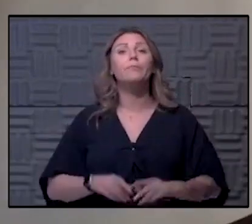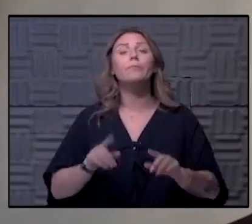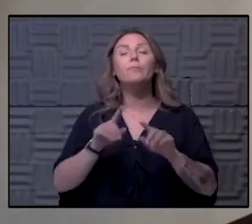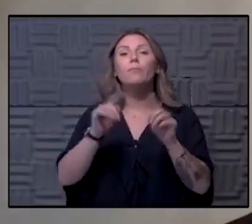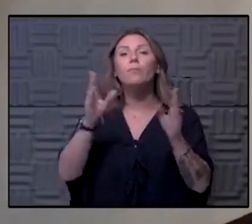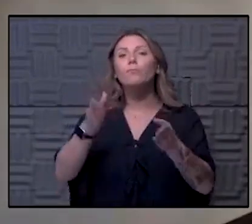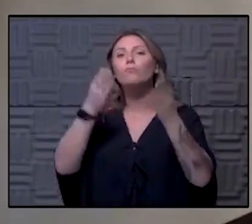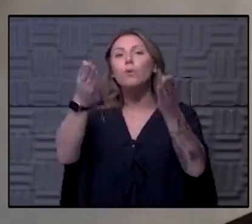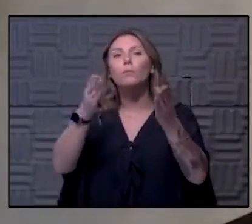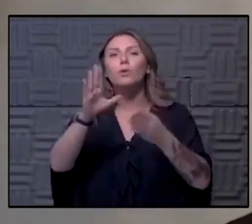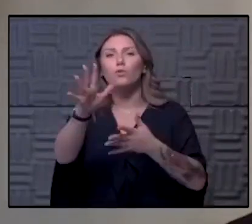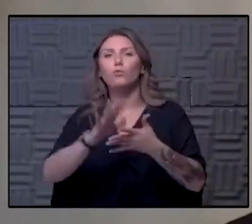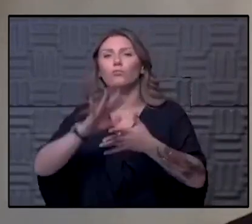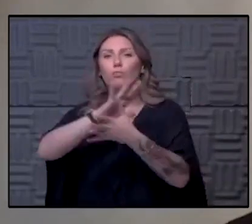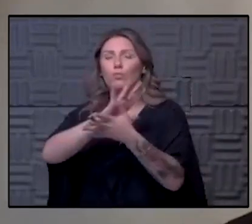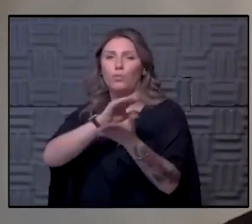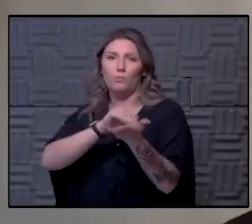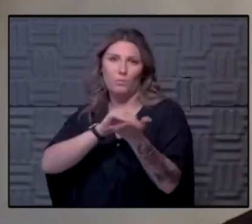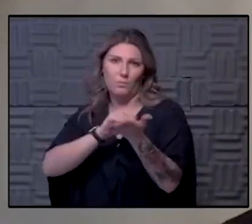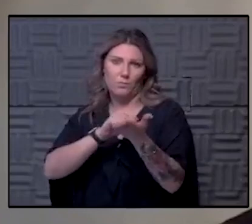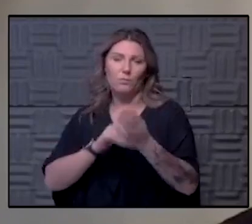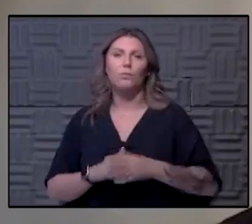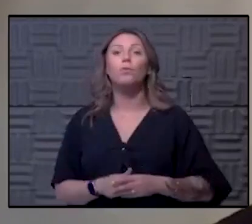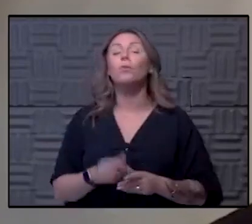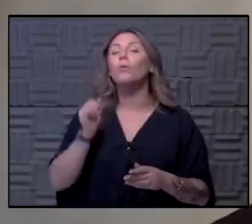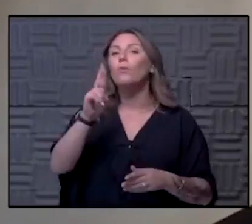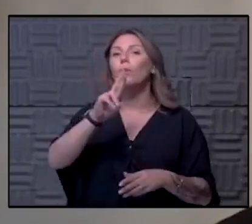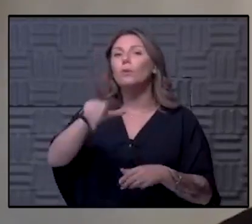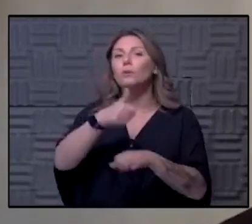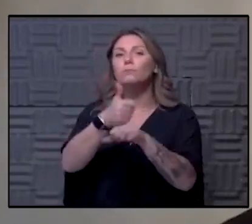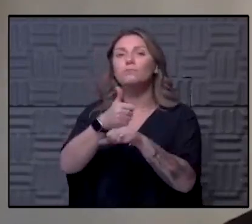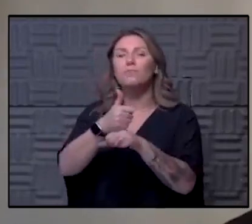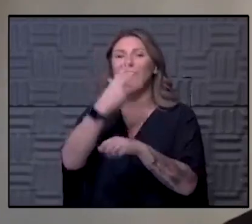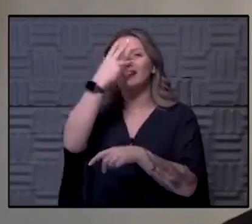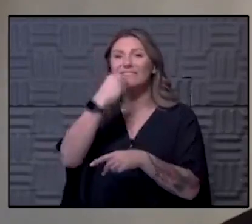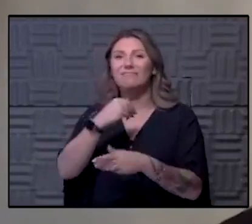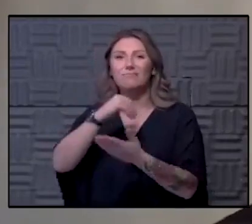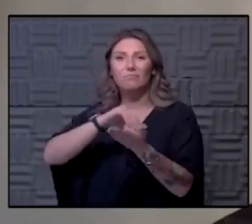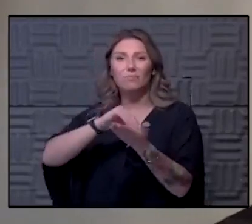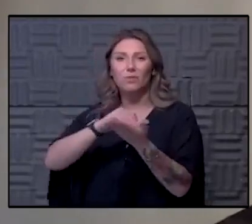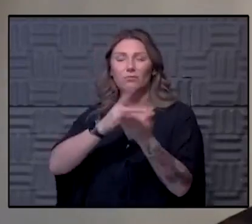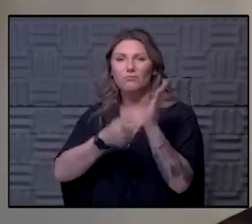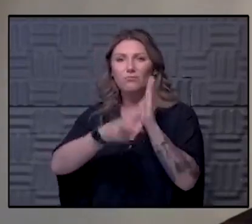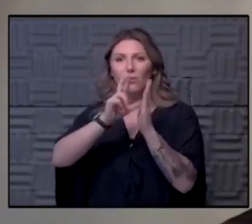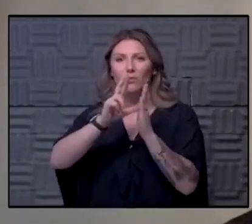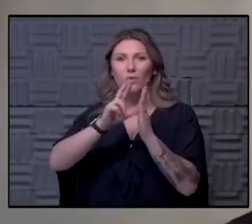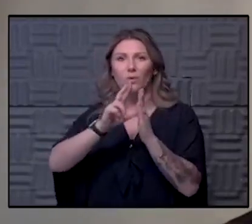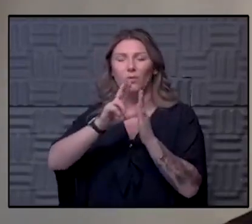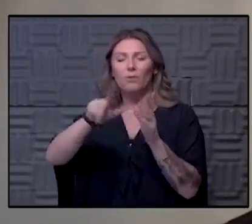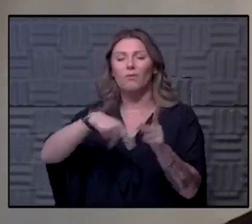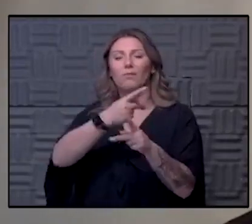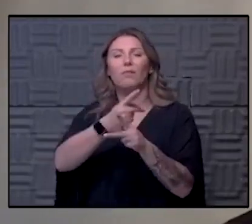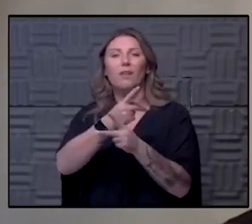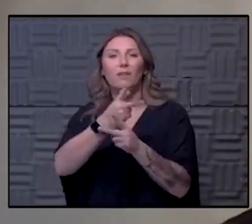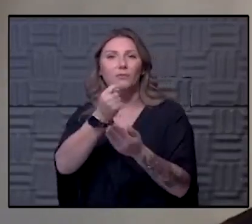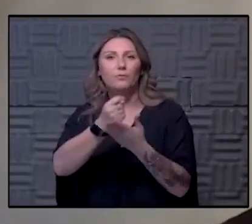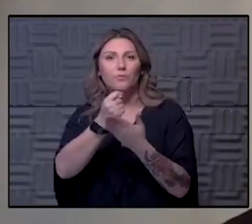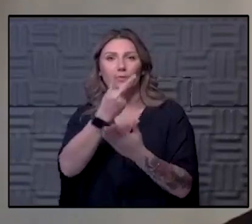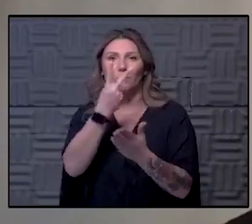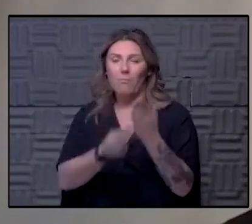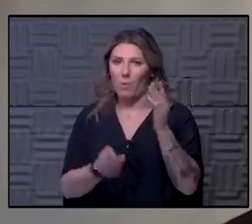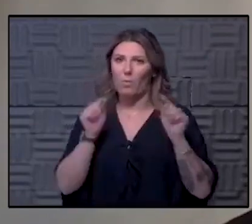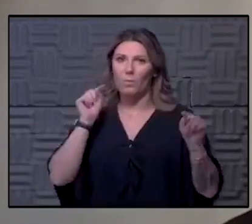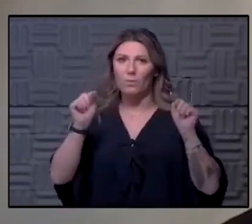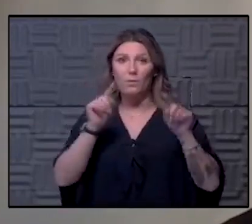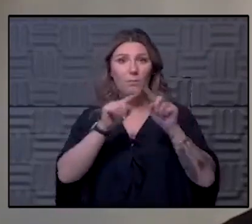recommend seeing your primary care physician or making an appointment with a sleep physician to go over those certain treatments for both of those. But